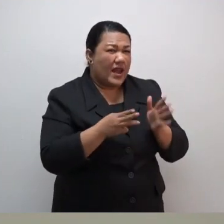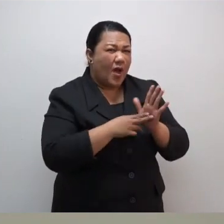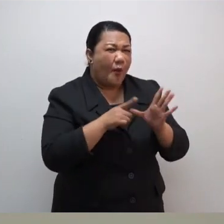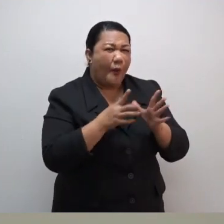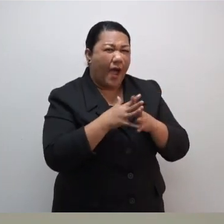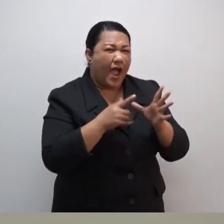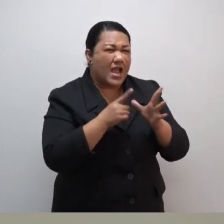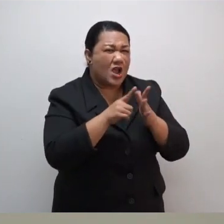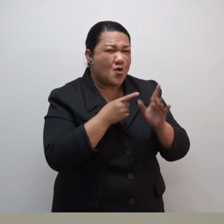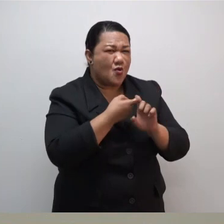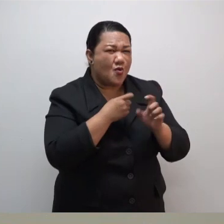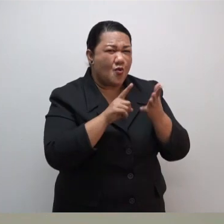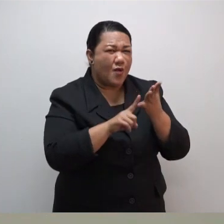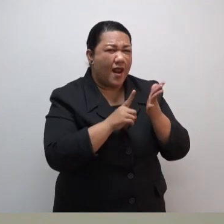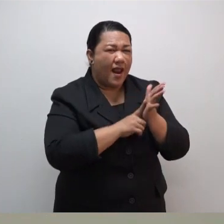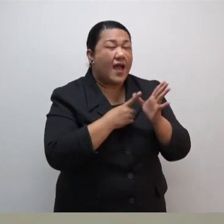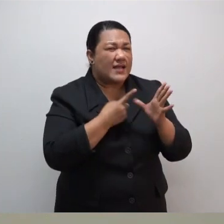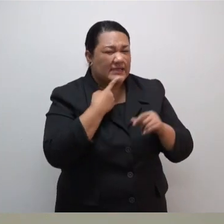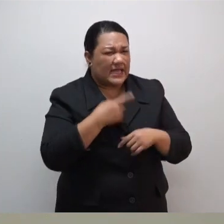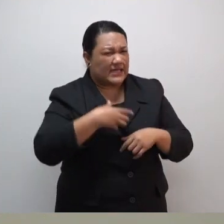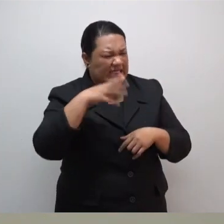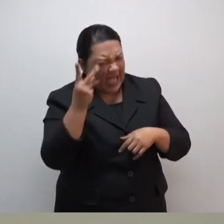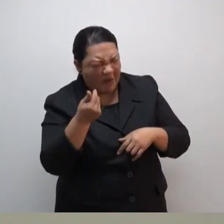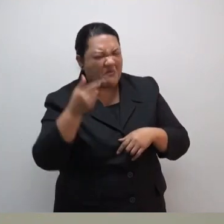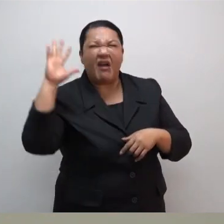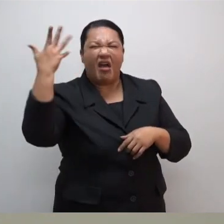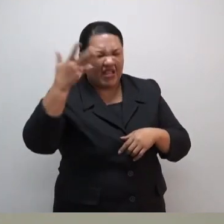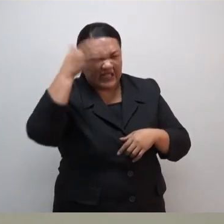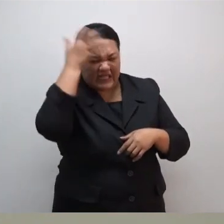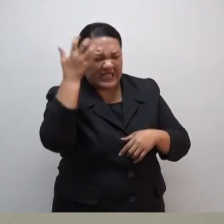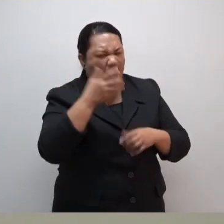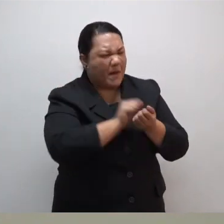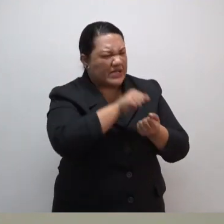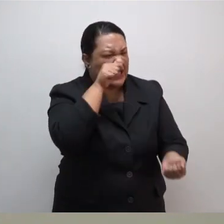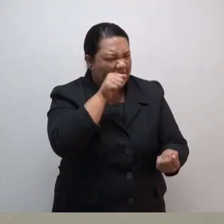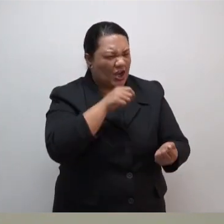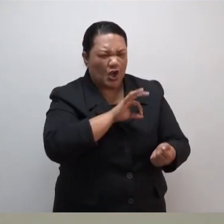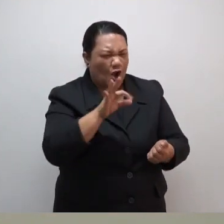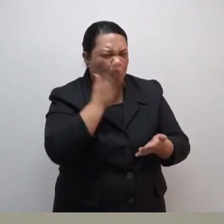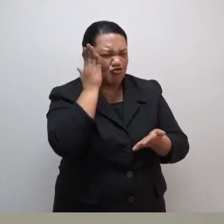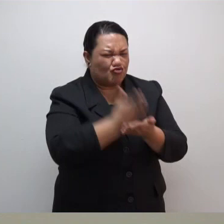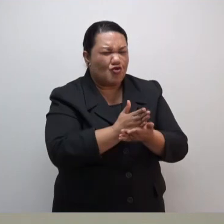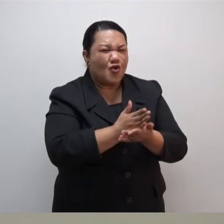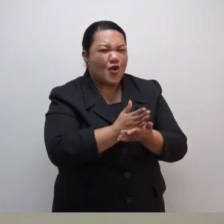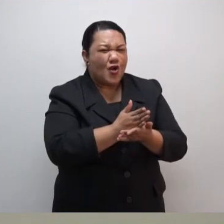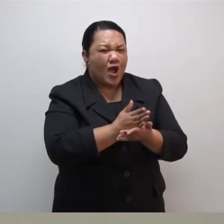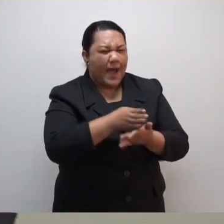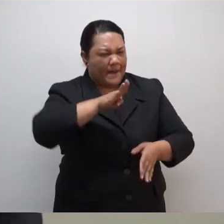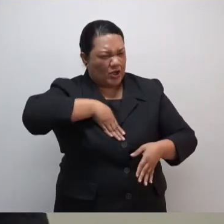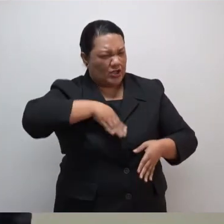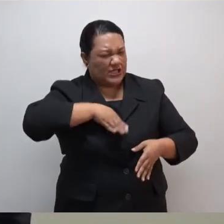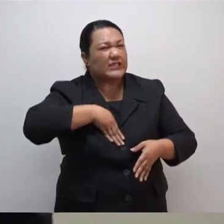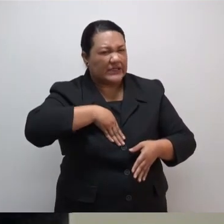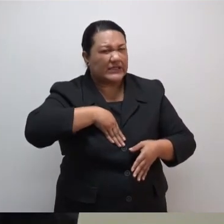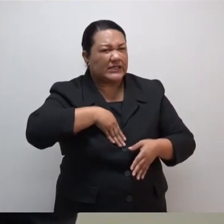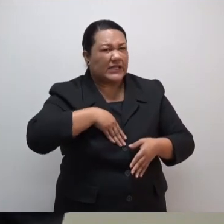set a dangerous precedent in saying that the birth certificate is not a true indicator of your identity. Now, with the elections